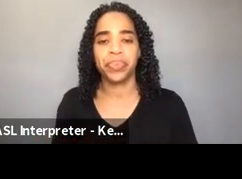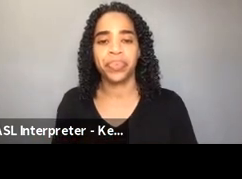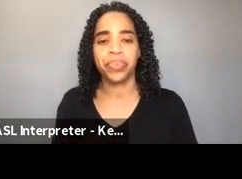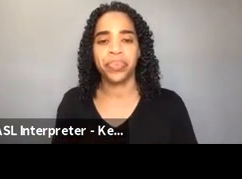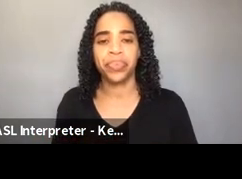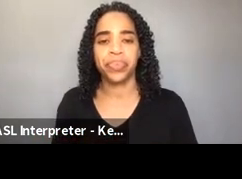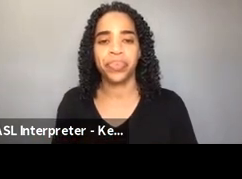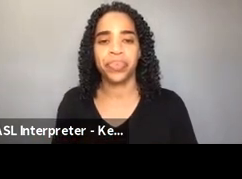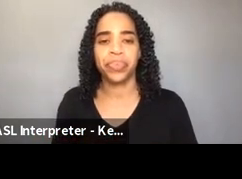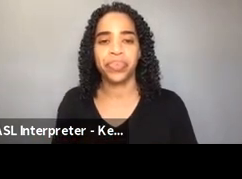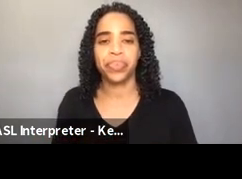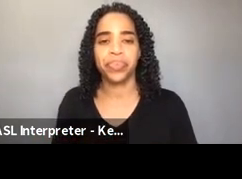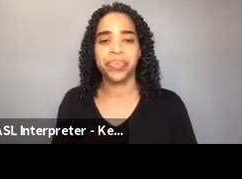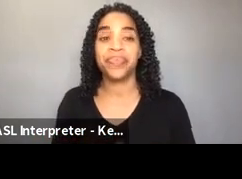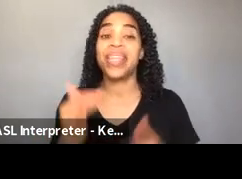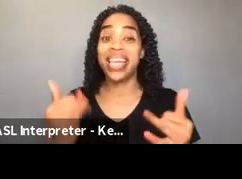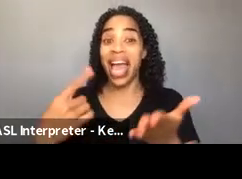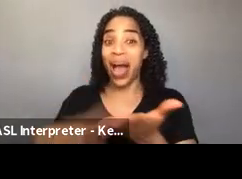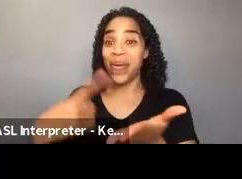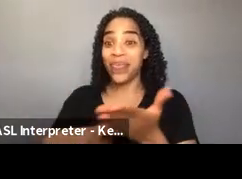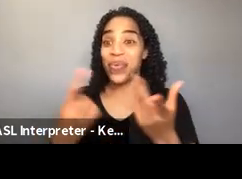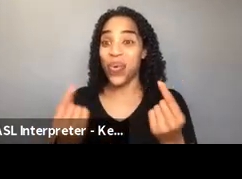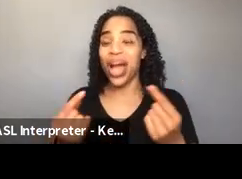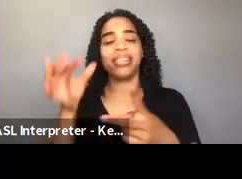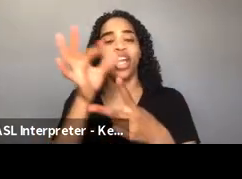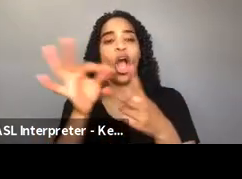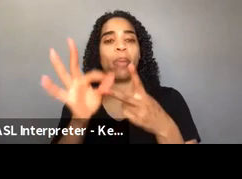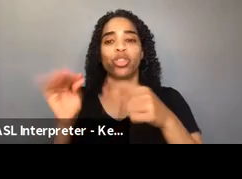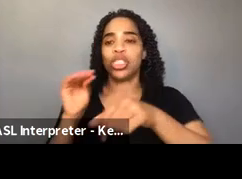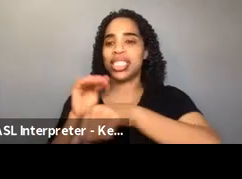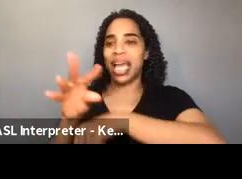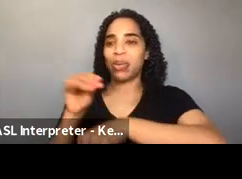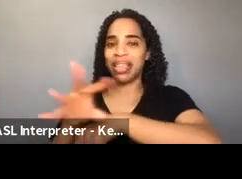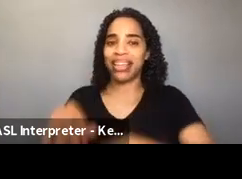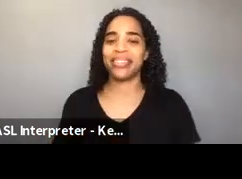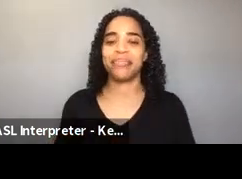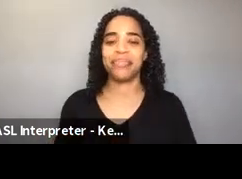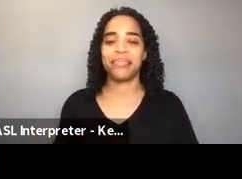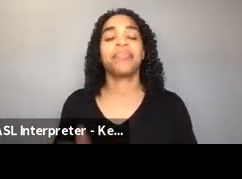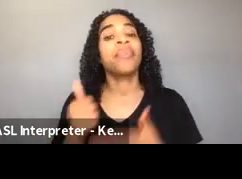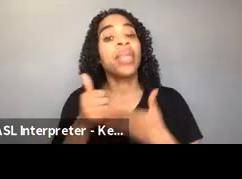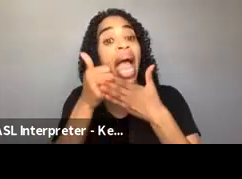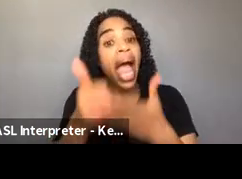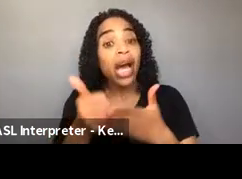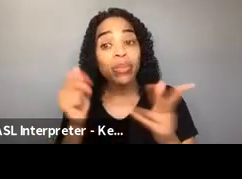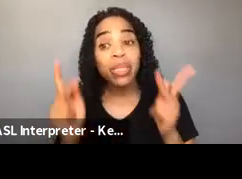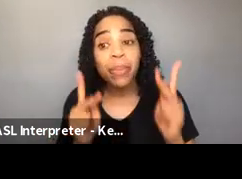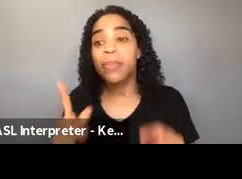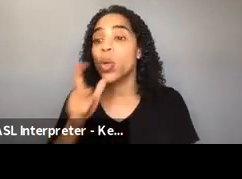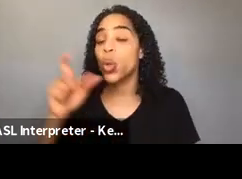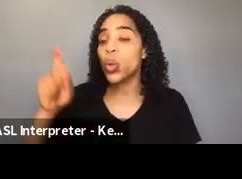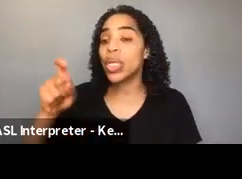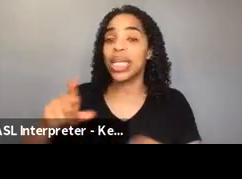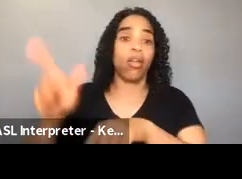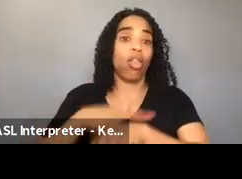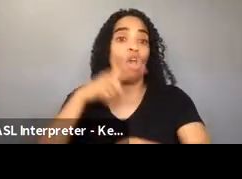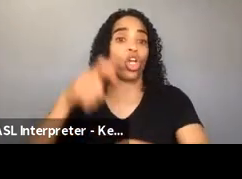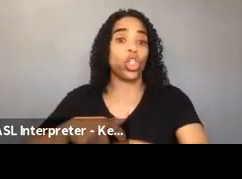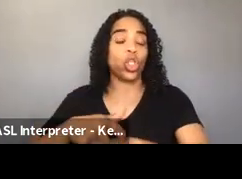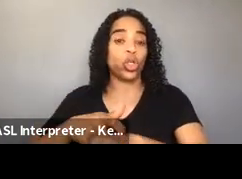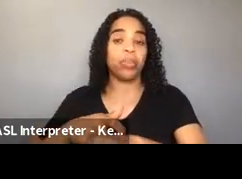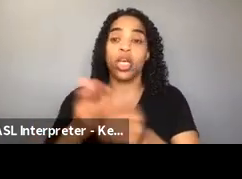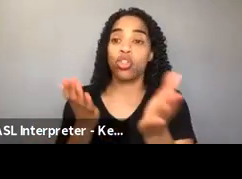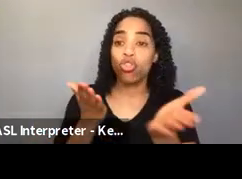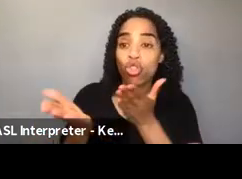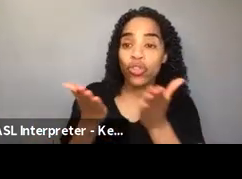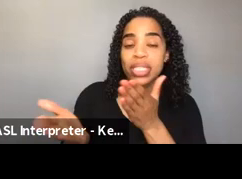Okay, next up is options counseling. Options counseling helps individuals in need of long-term services and supports